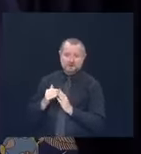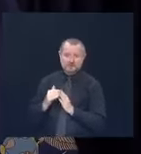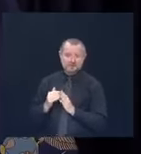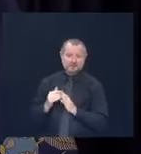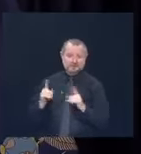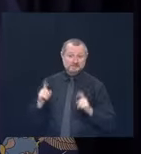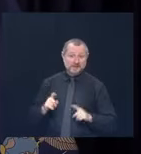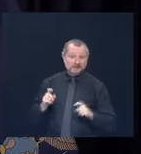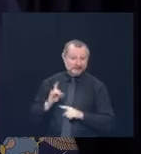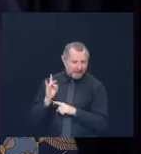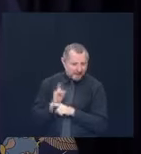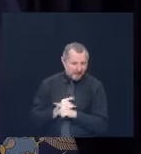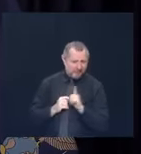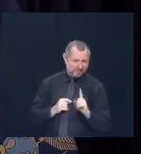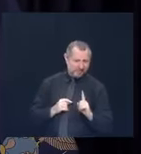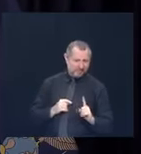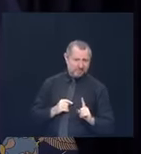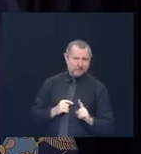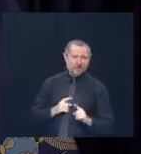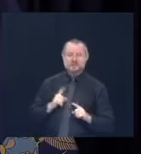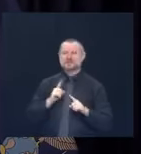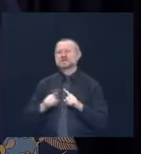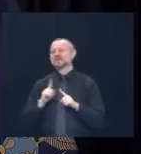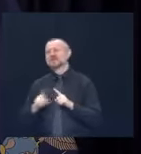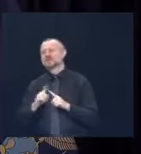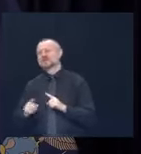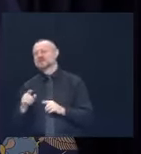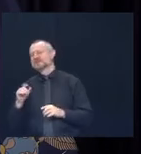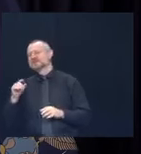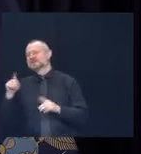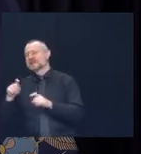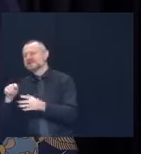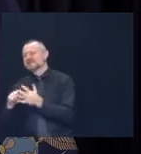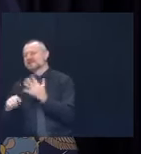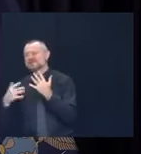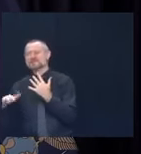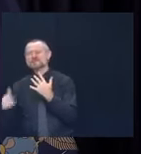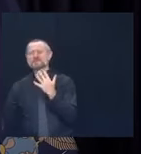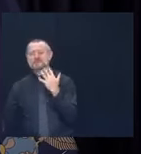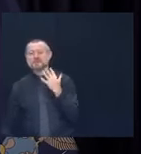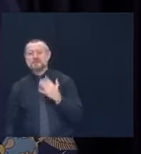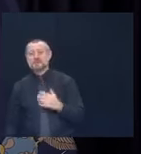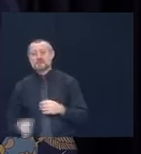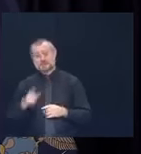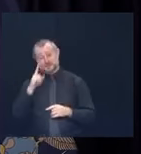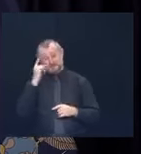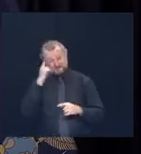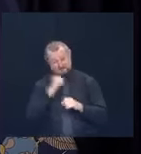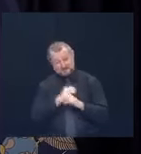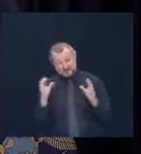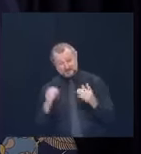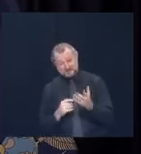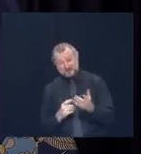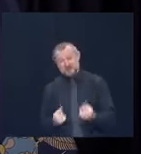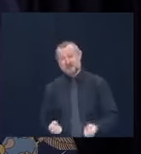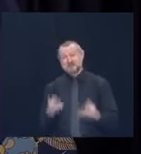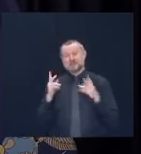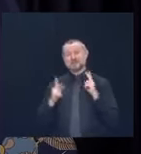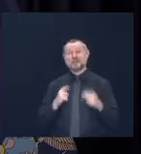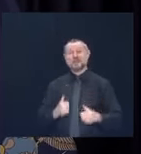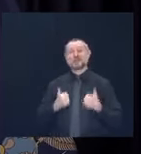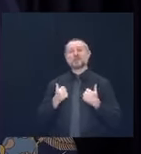8 months. Antigen test, very fast. We have to do 20 million